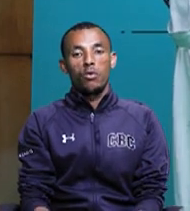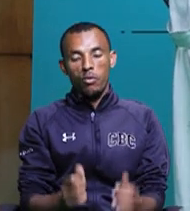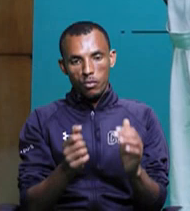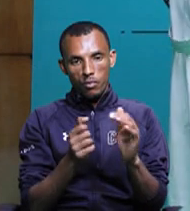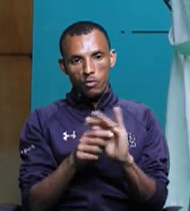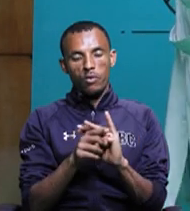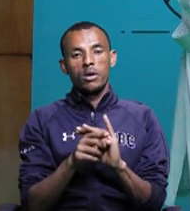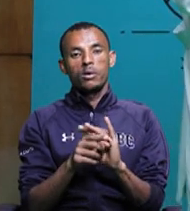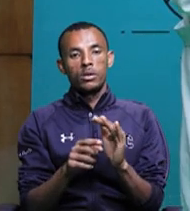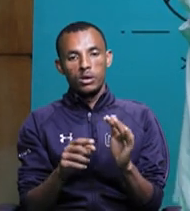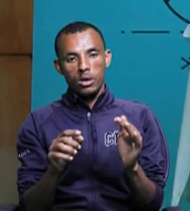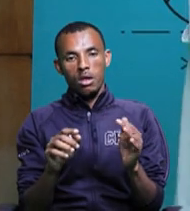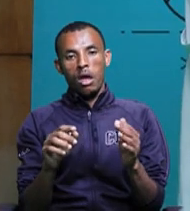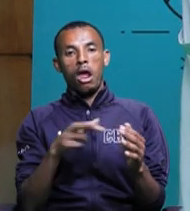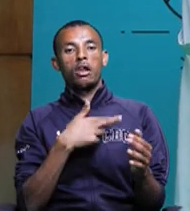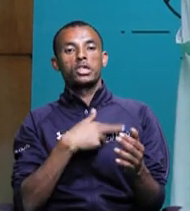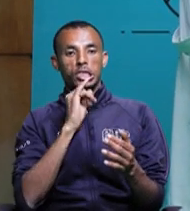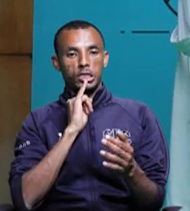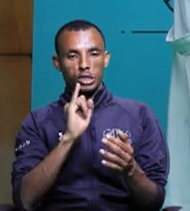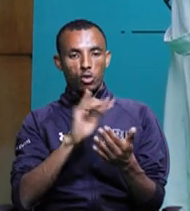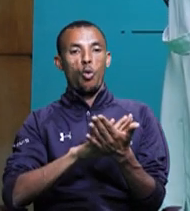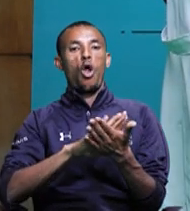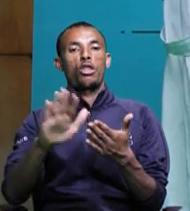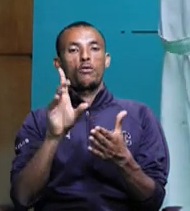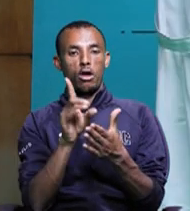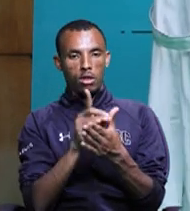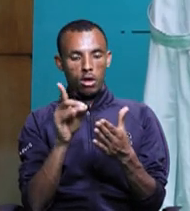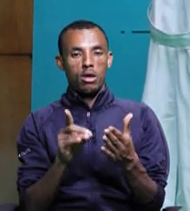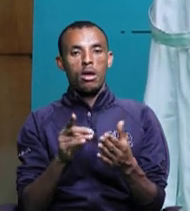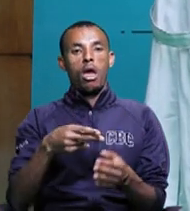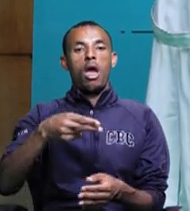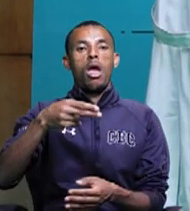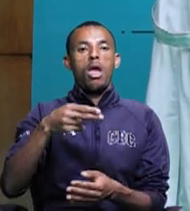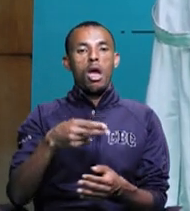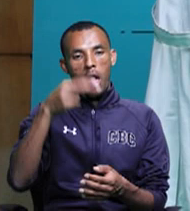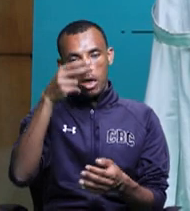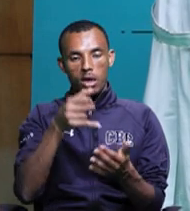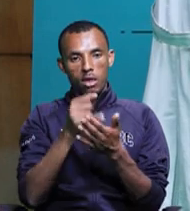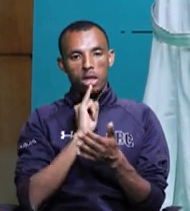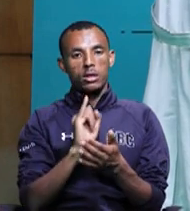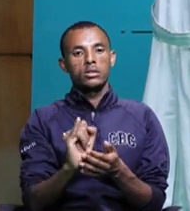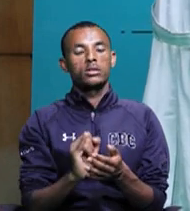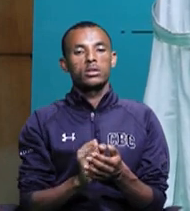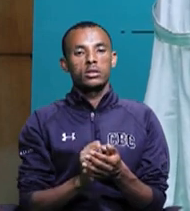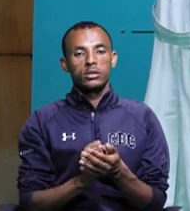So I can classify as religion is qualitative, height, it is